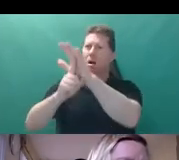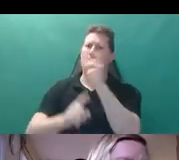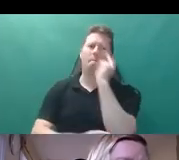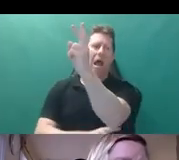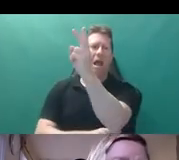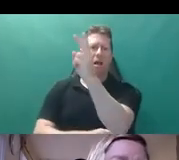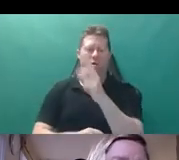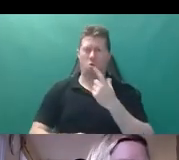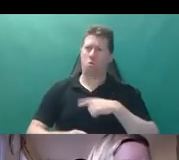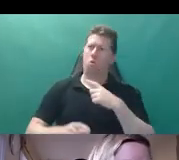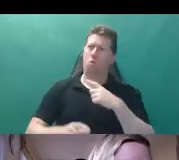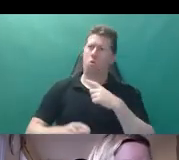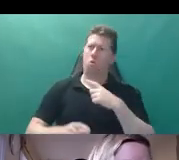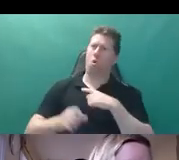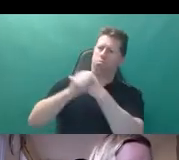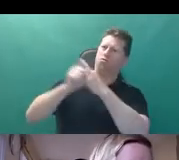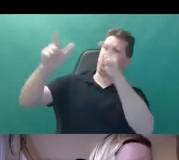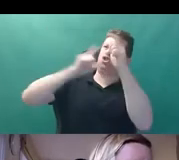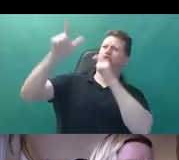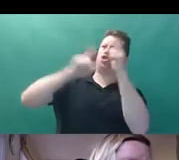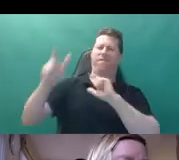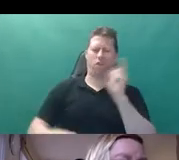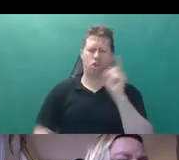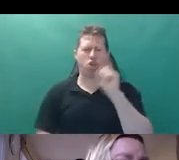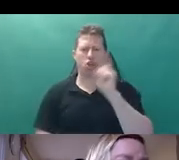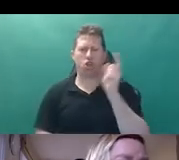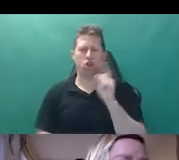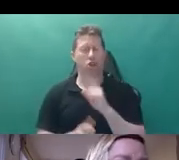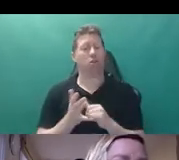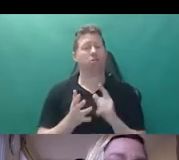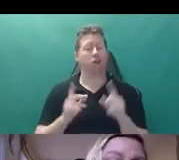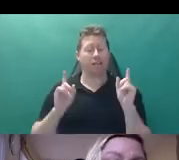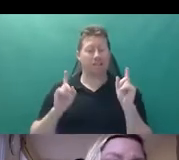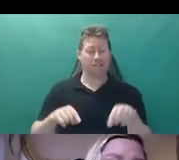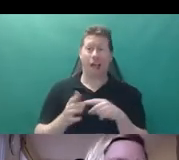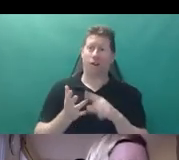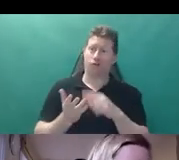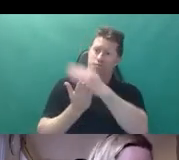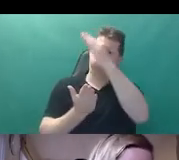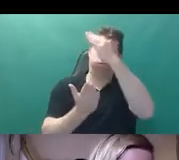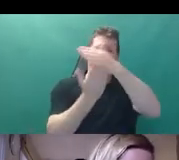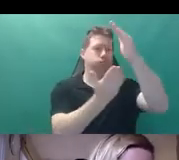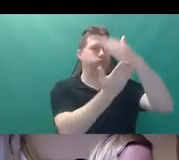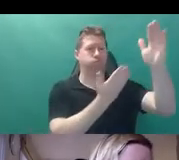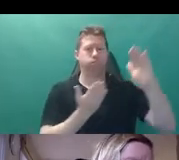medical profession had so much control over their lives to the point where they were able to exclude them into an institution.